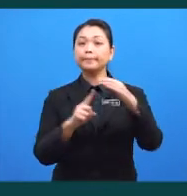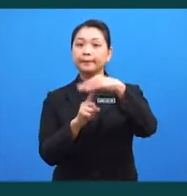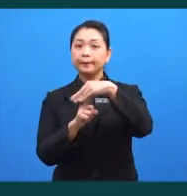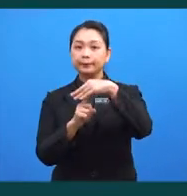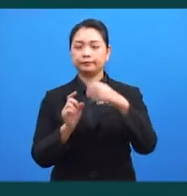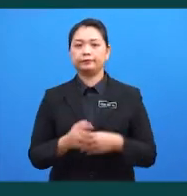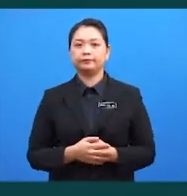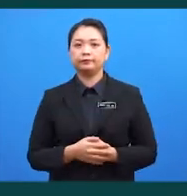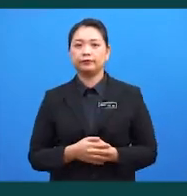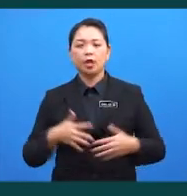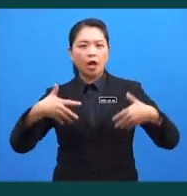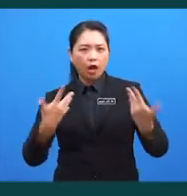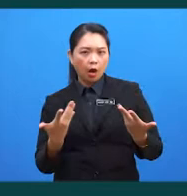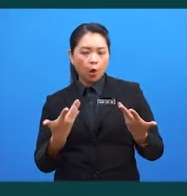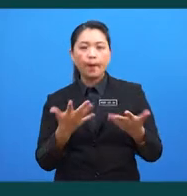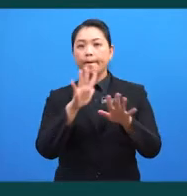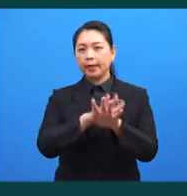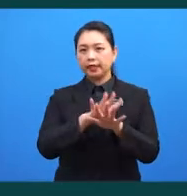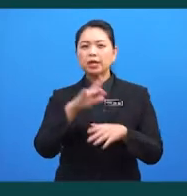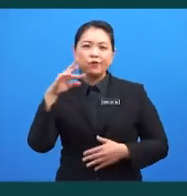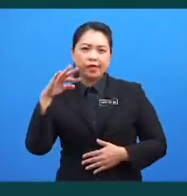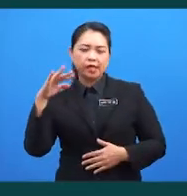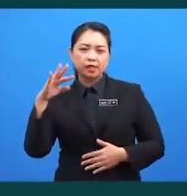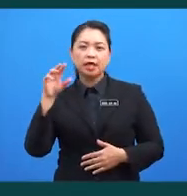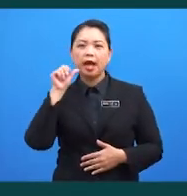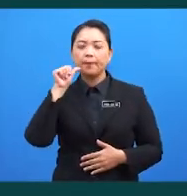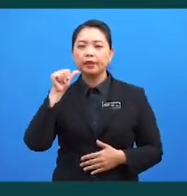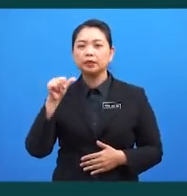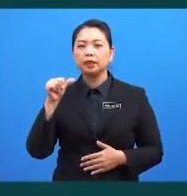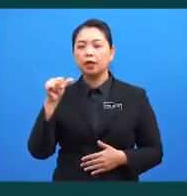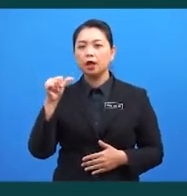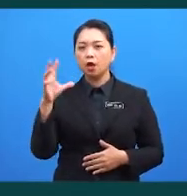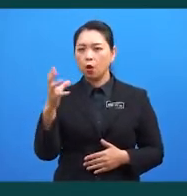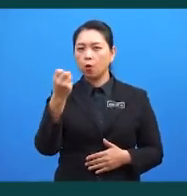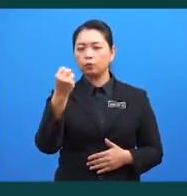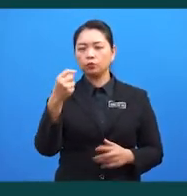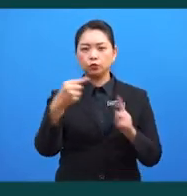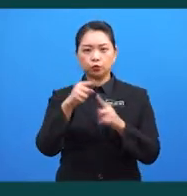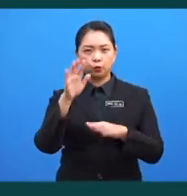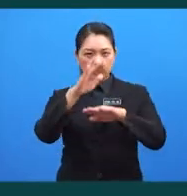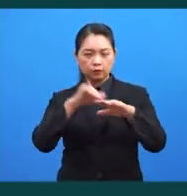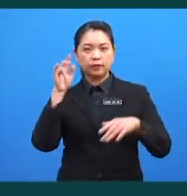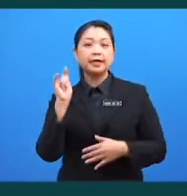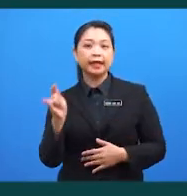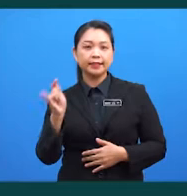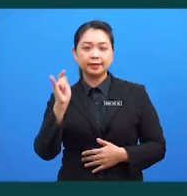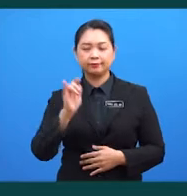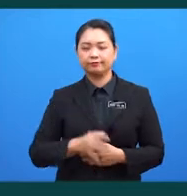Question 2. How many fingers Amanda hold up to hail a taxi?